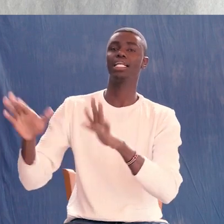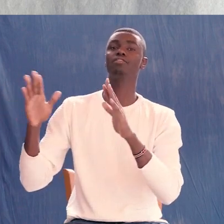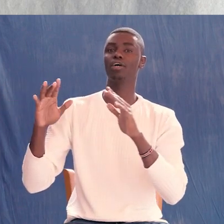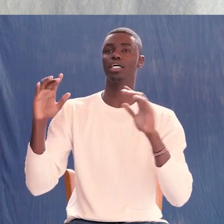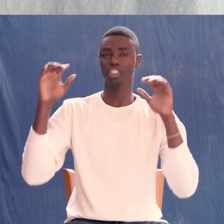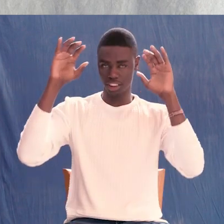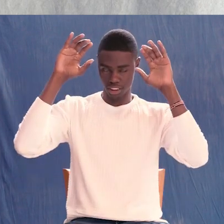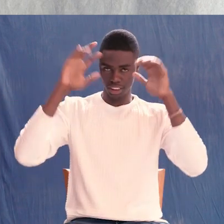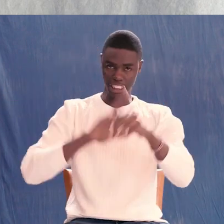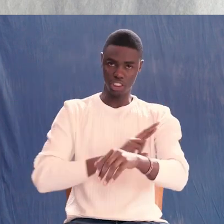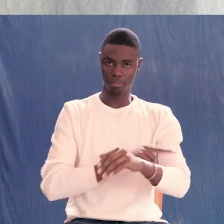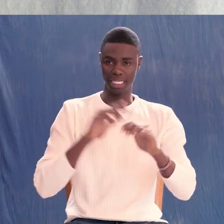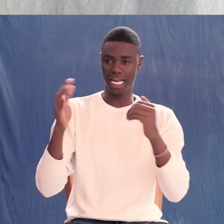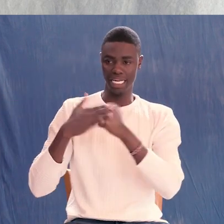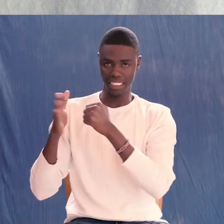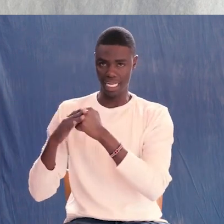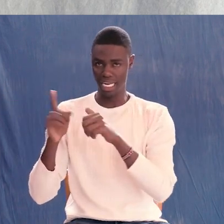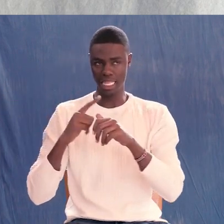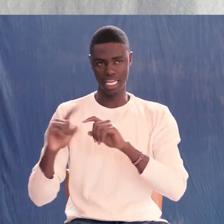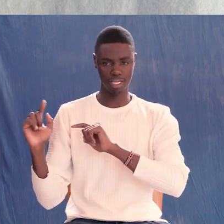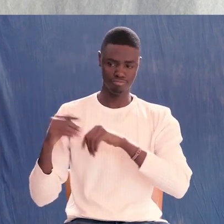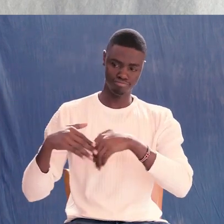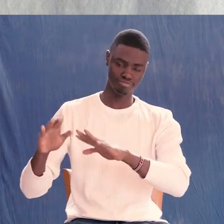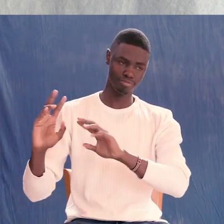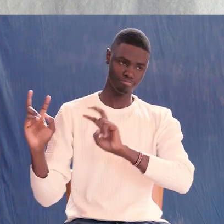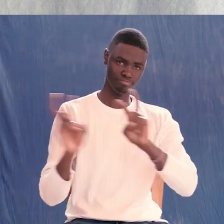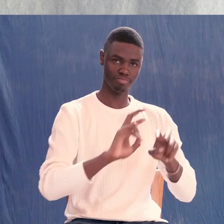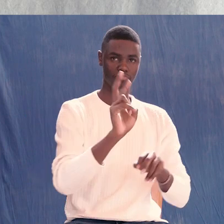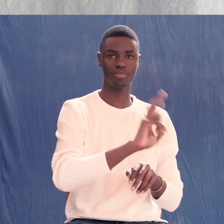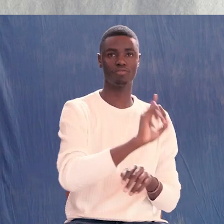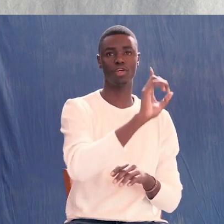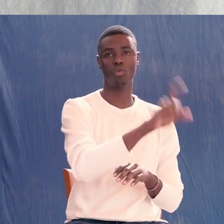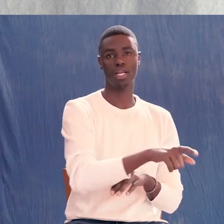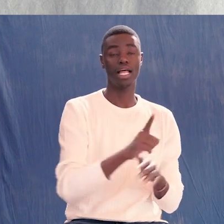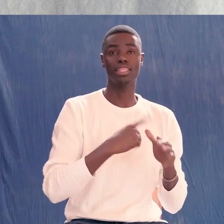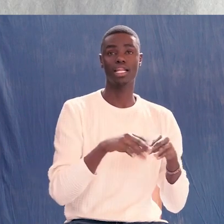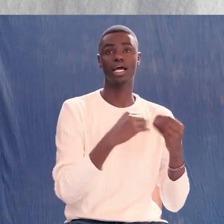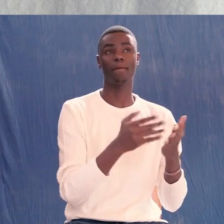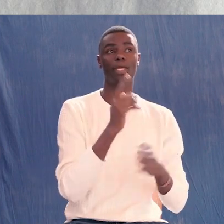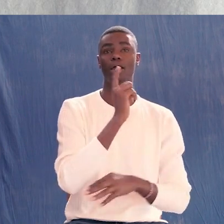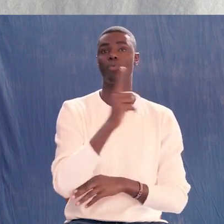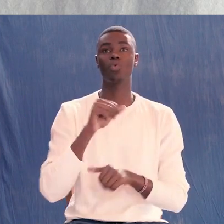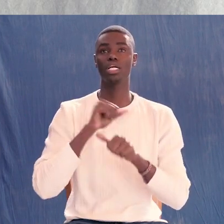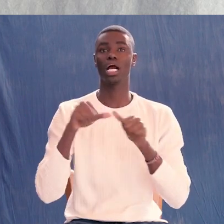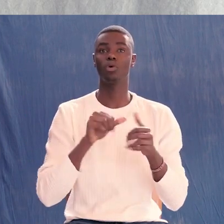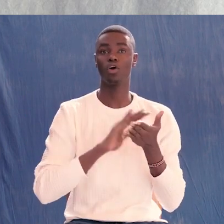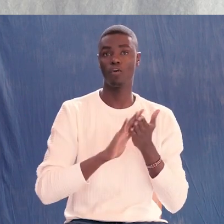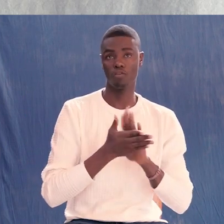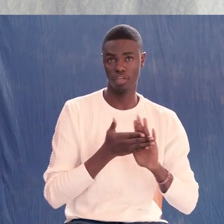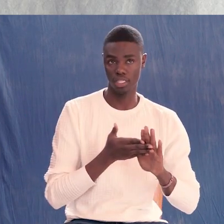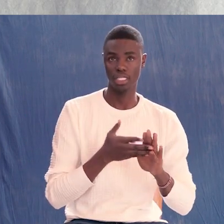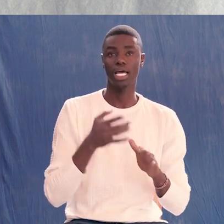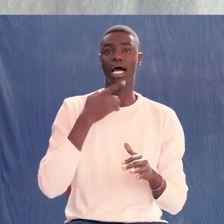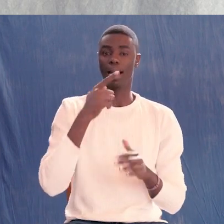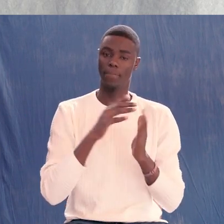goes and finds the lost one. And then at the end of it, he gives this illustrated warning about unforgiveness, where he tells